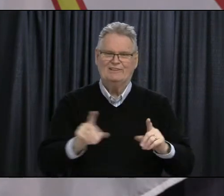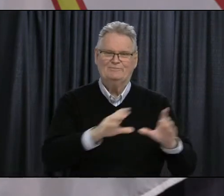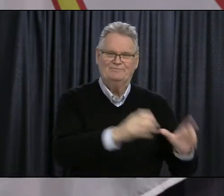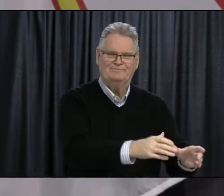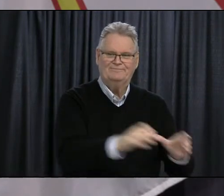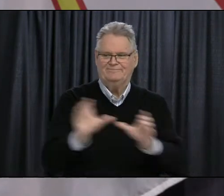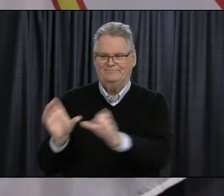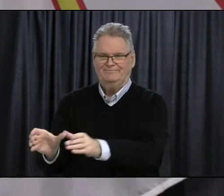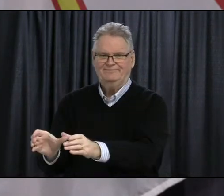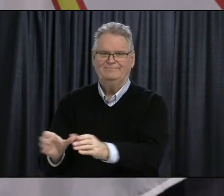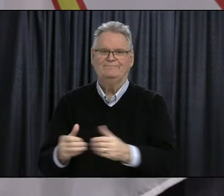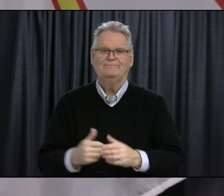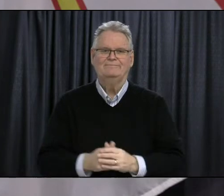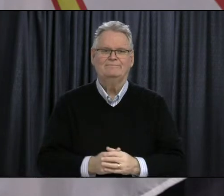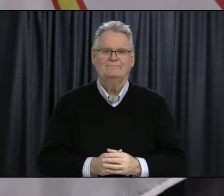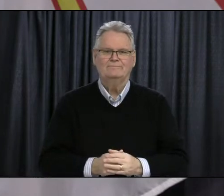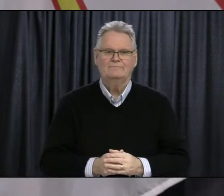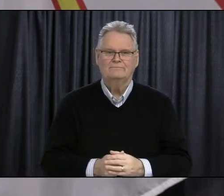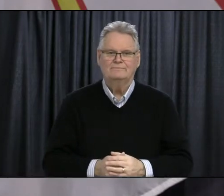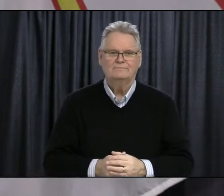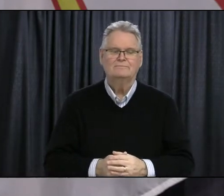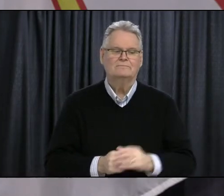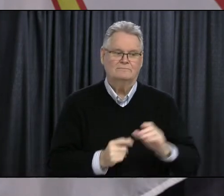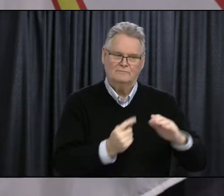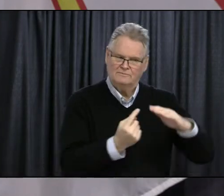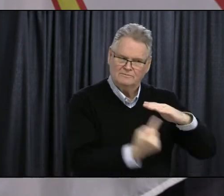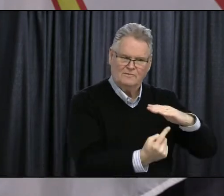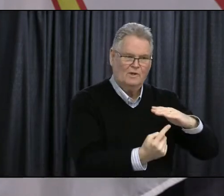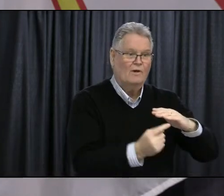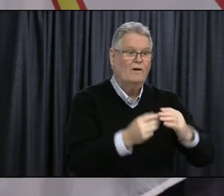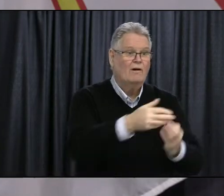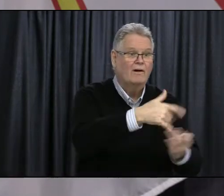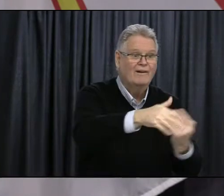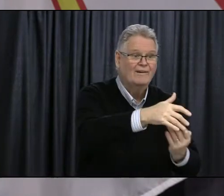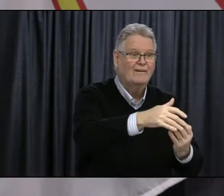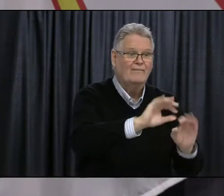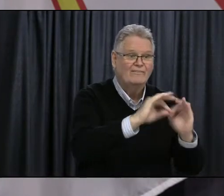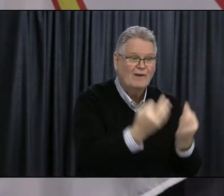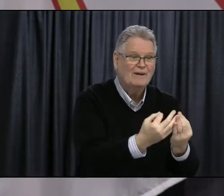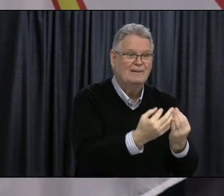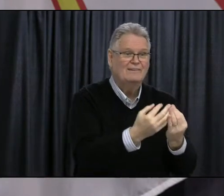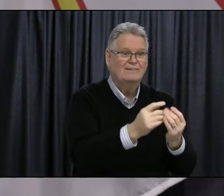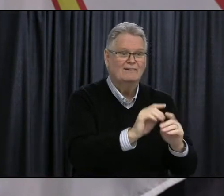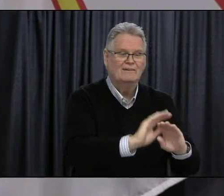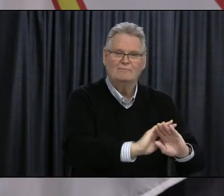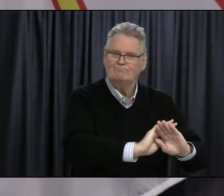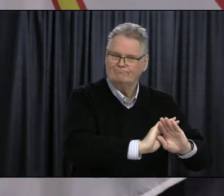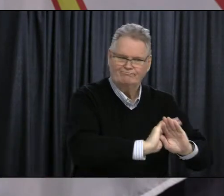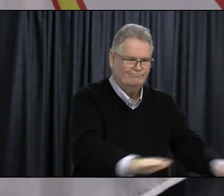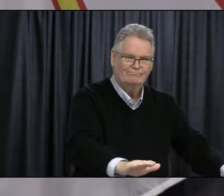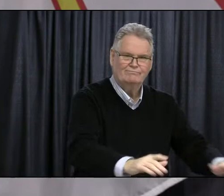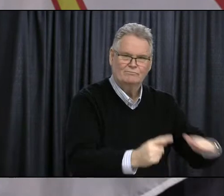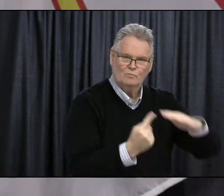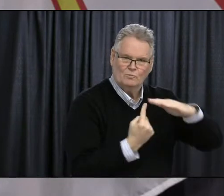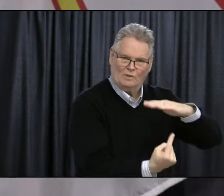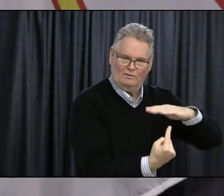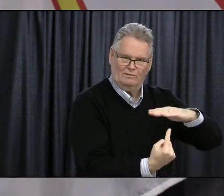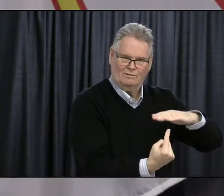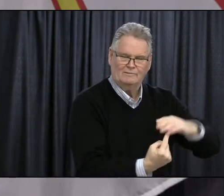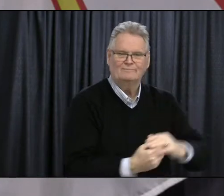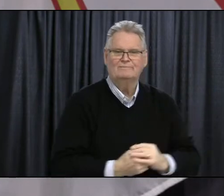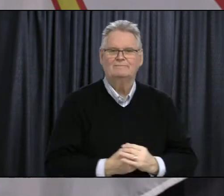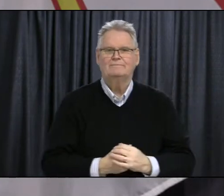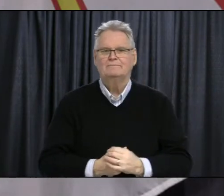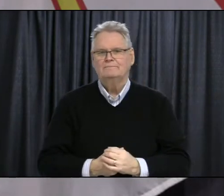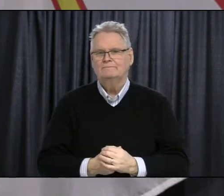quarantine away from their family, so then a parent would have to quarantine with that child because there is a risk that that child could